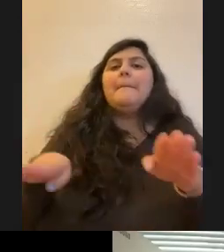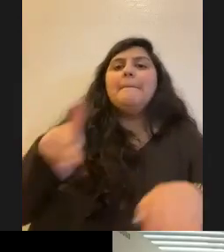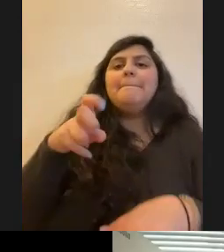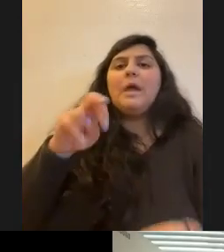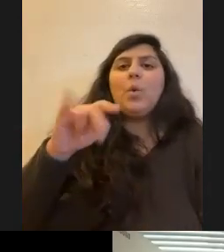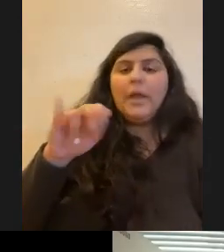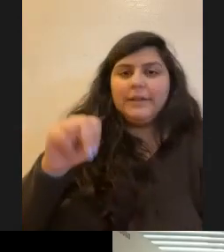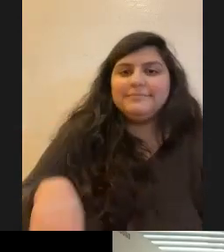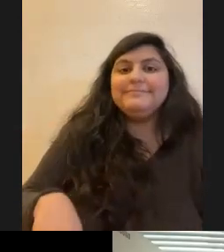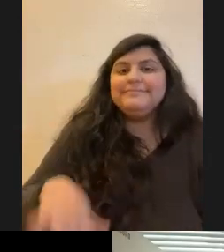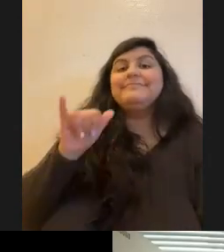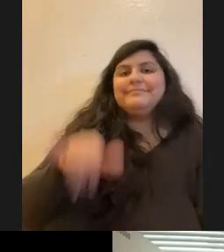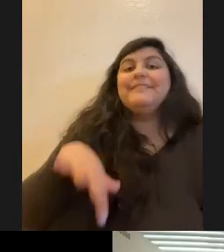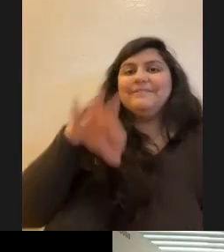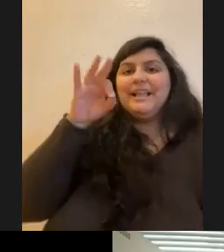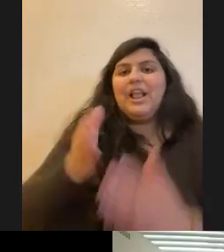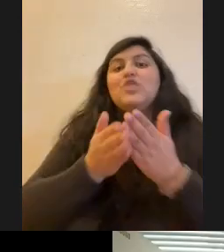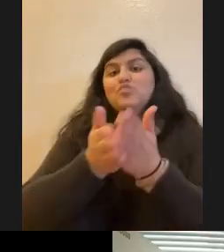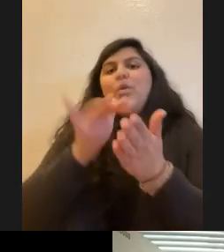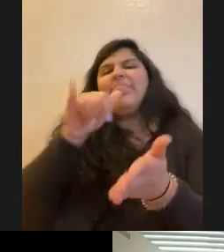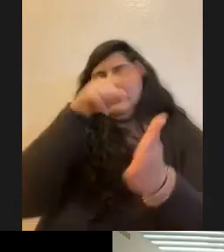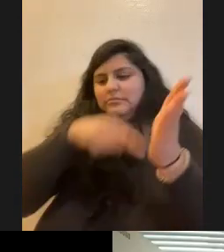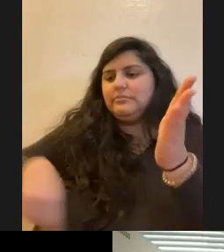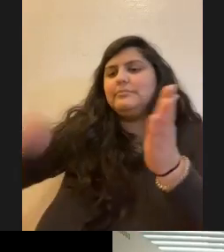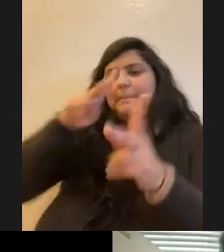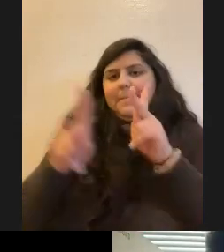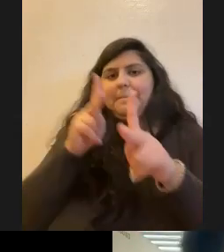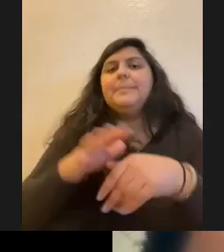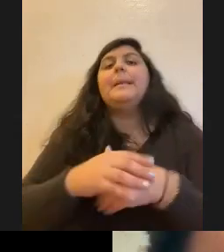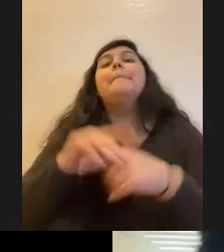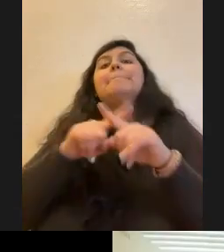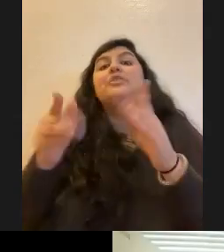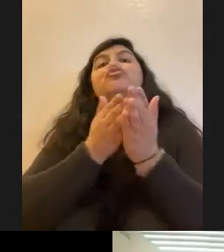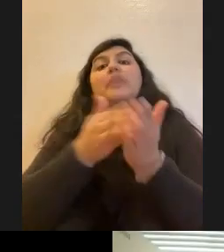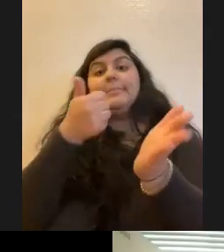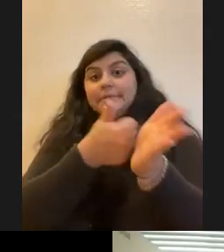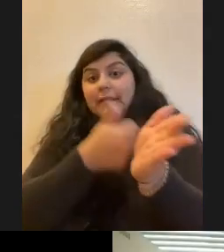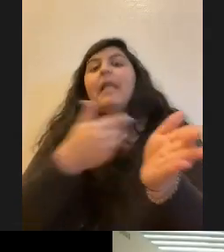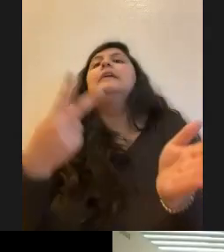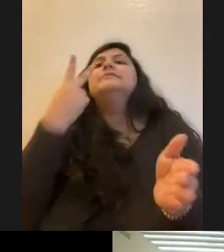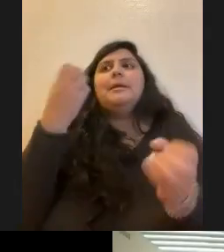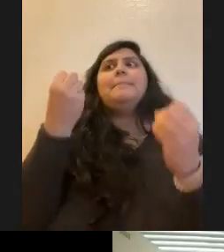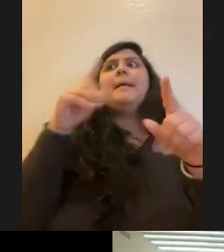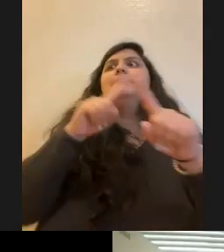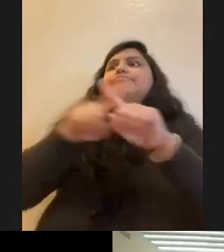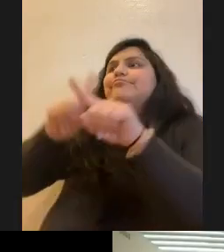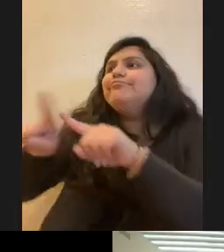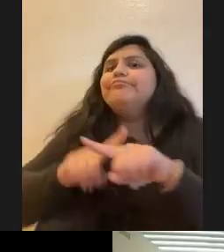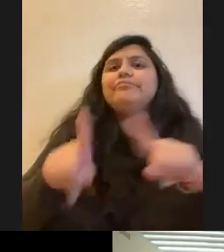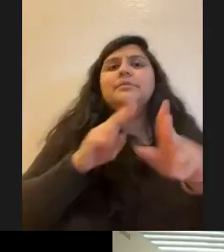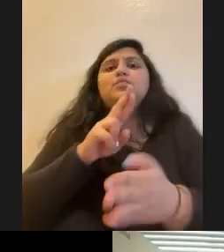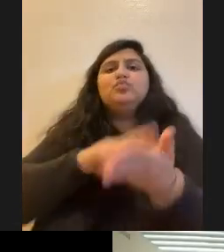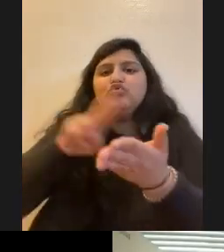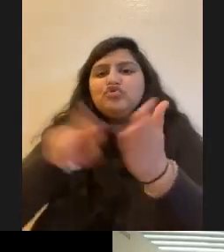I find on one of my cruises, but the ship itself sees lots more than just our cruise. So I know